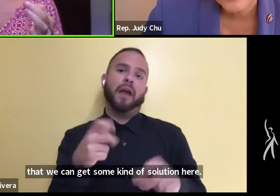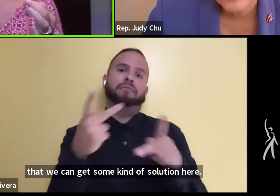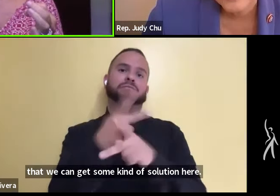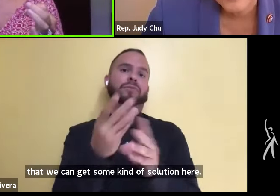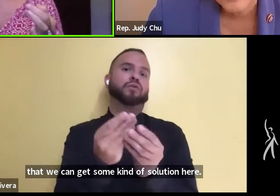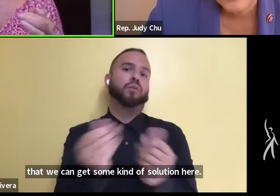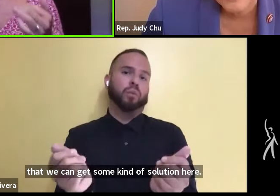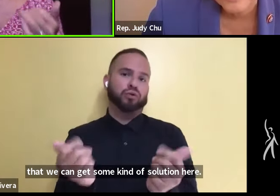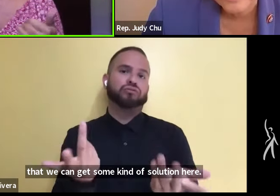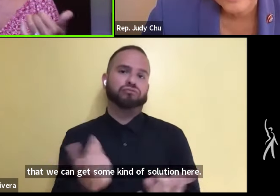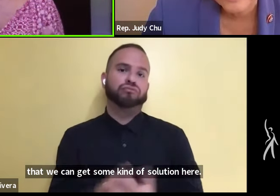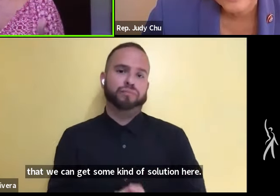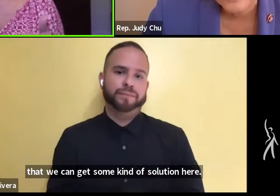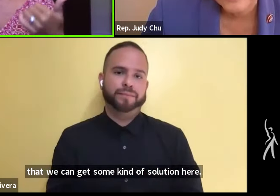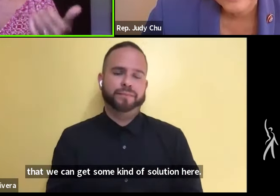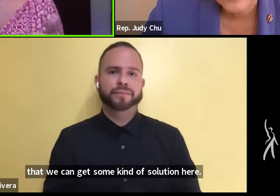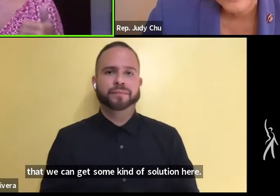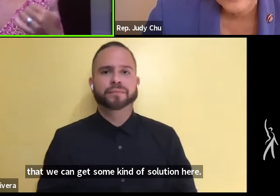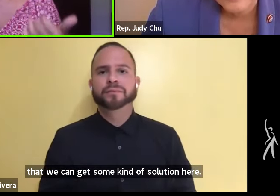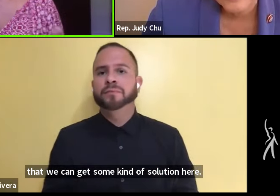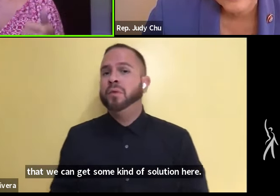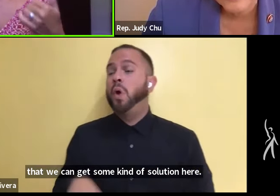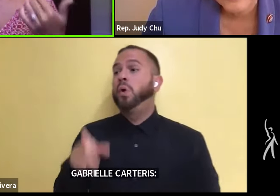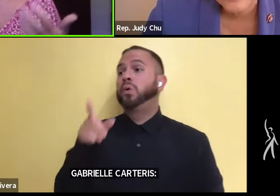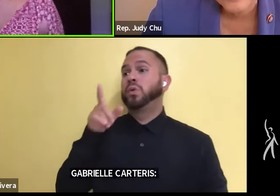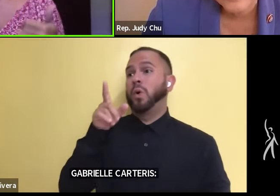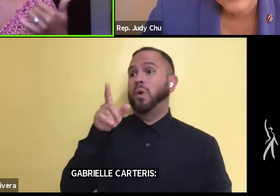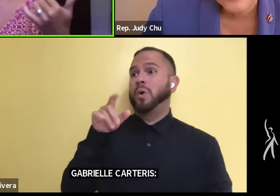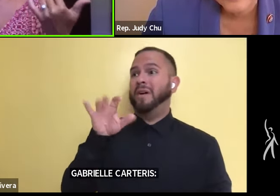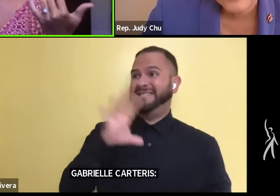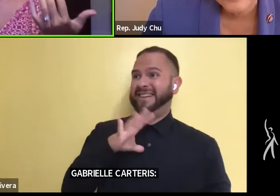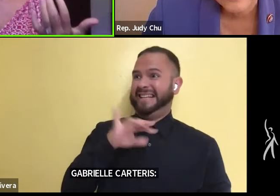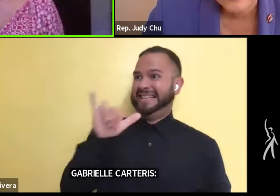so when you're saying that, should we be doing that through emails and